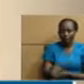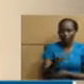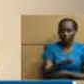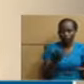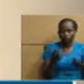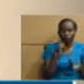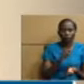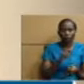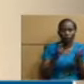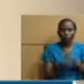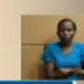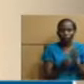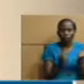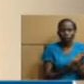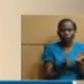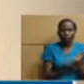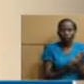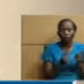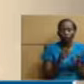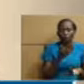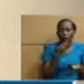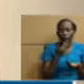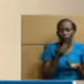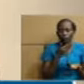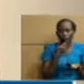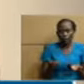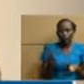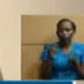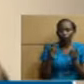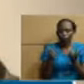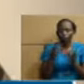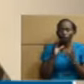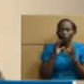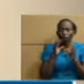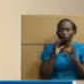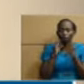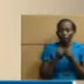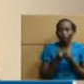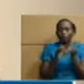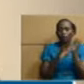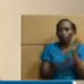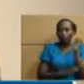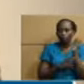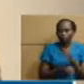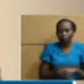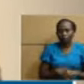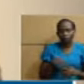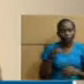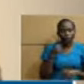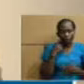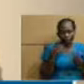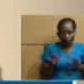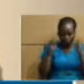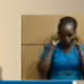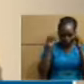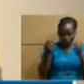transforming Uganda from a peasantry society to a modern and prosperous country. You have heard the president now and again trying to transverse all